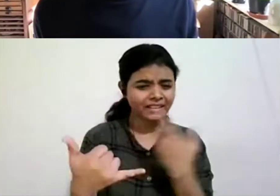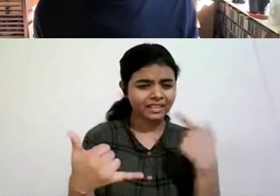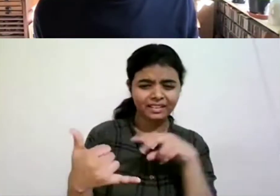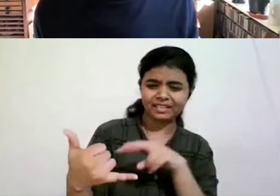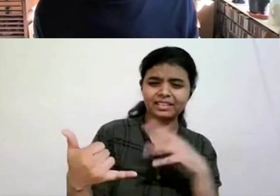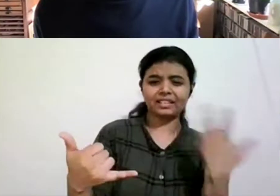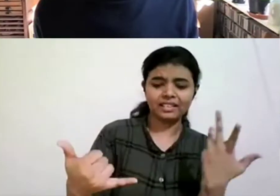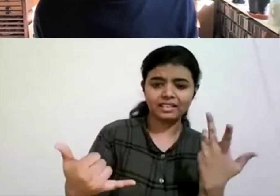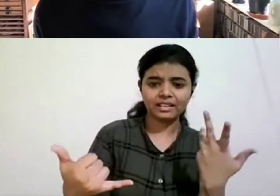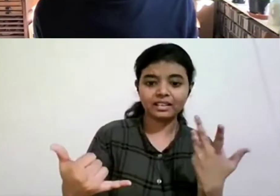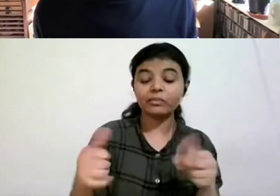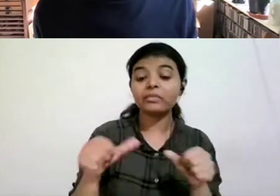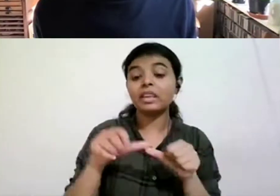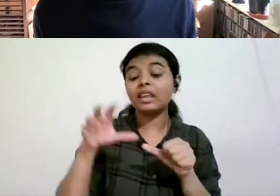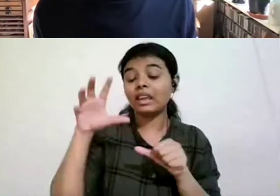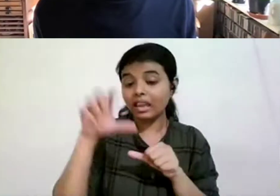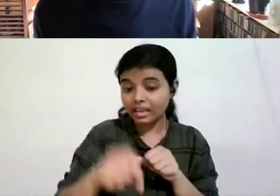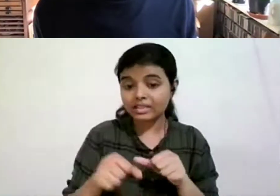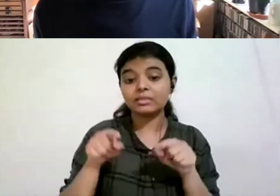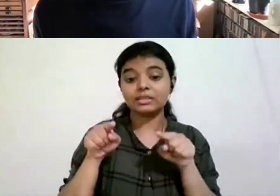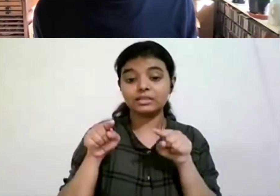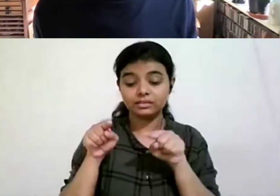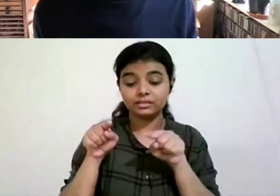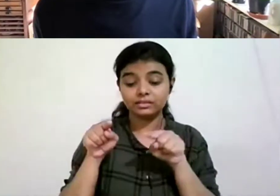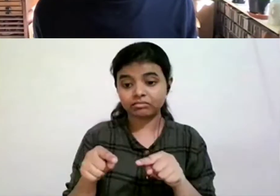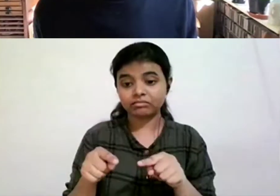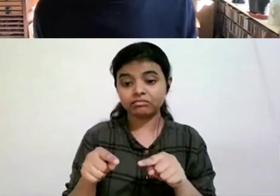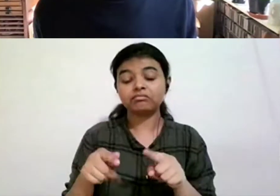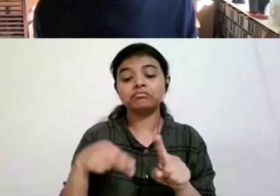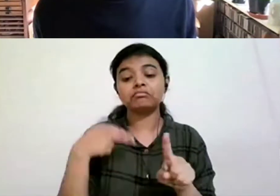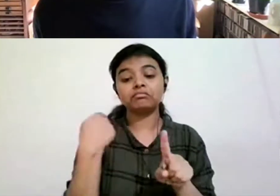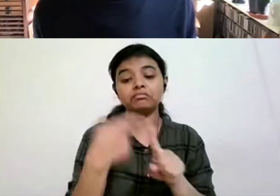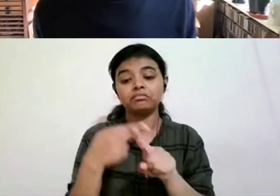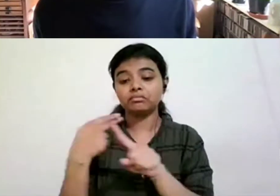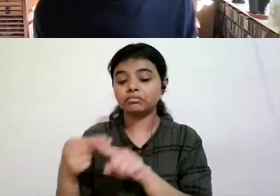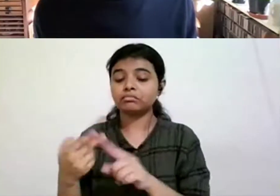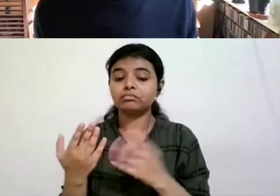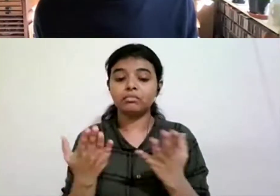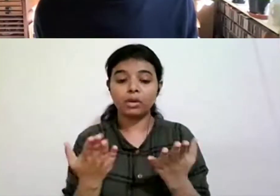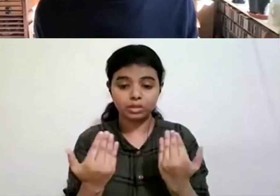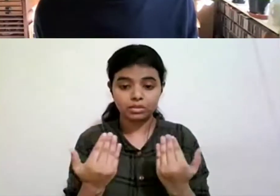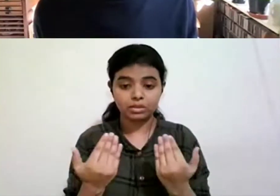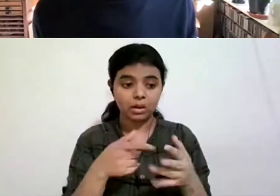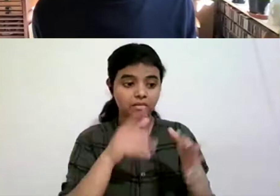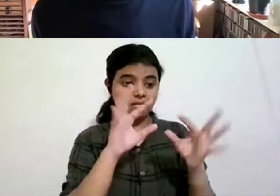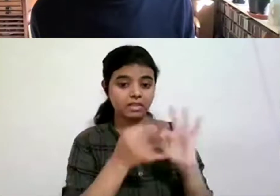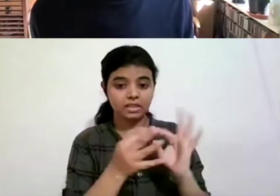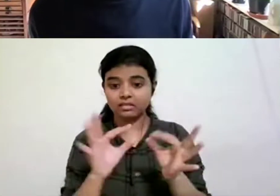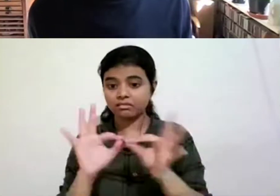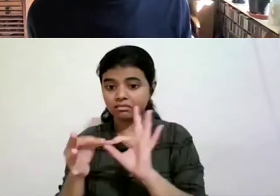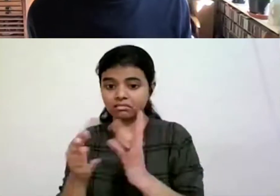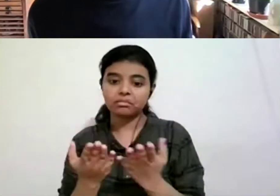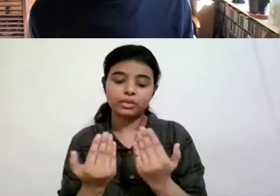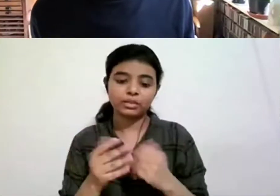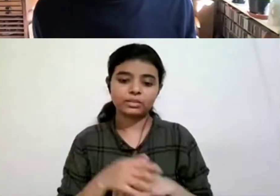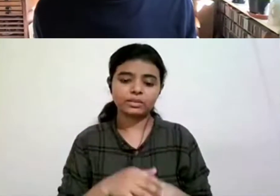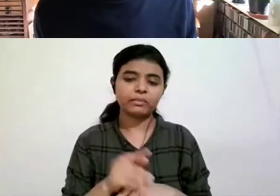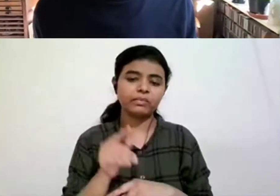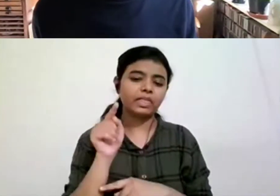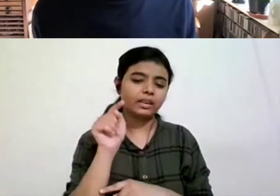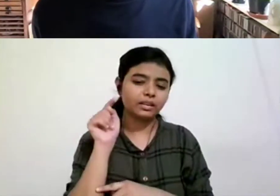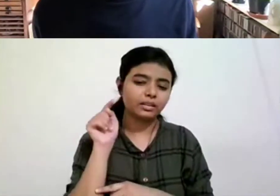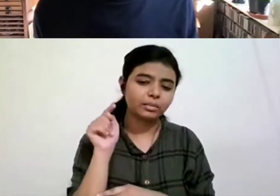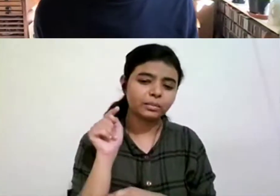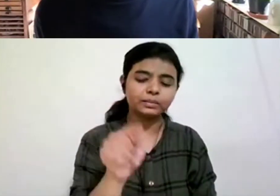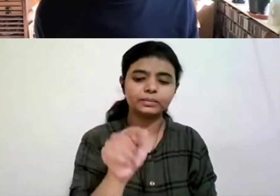So accessibility can be stigmatizing. And this is something that I was